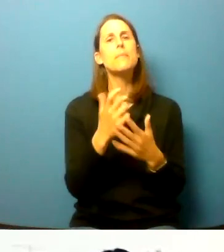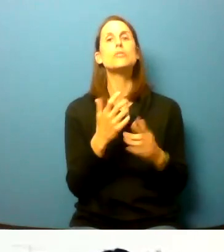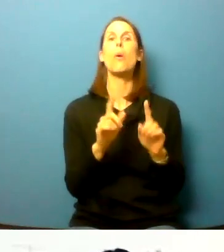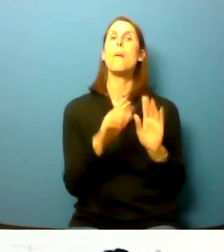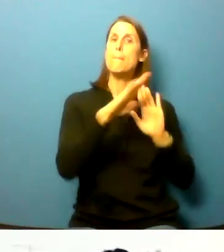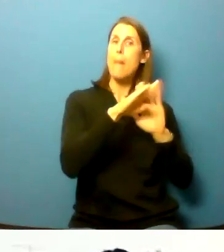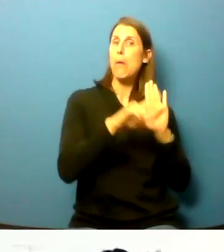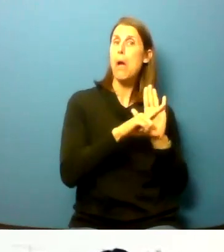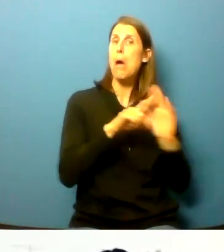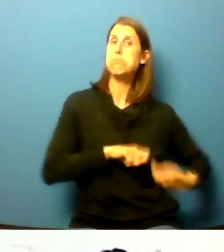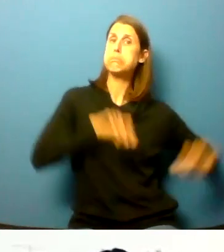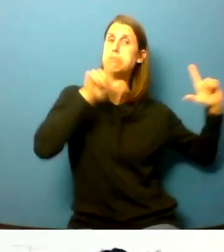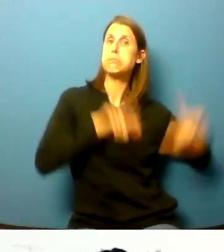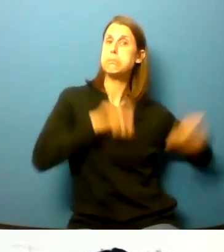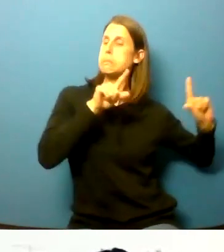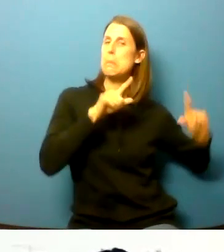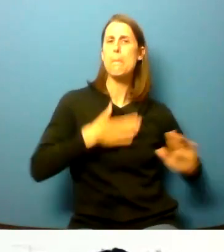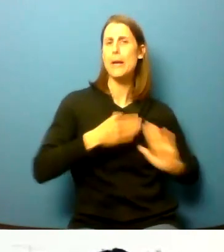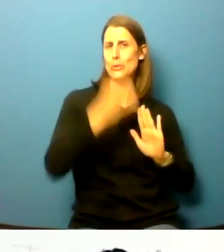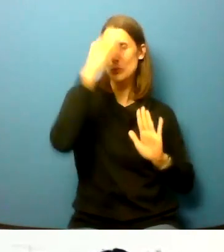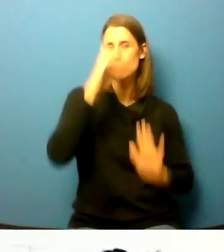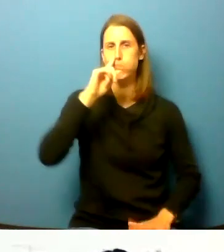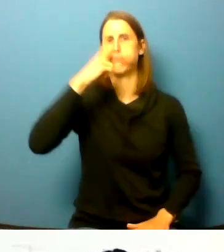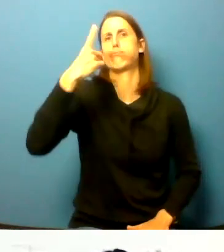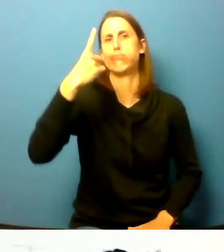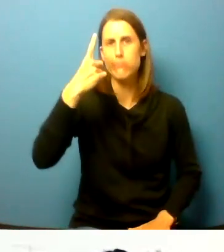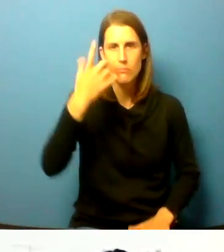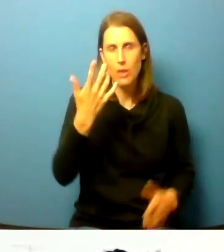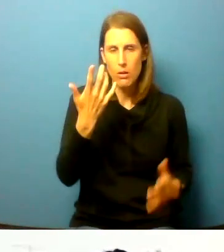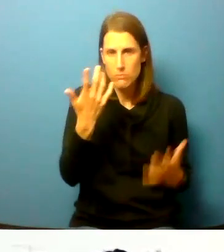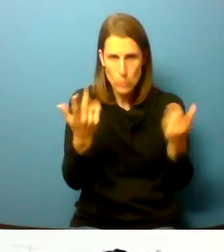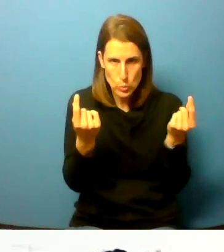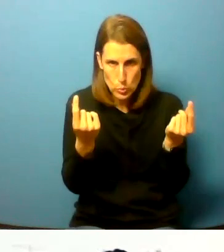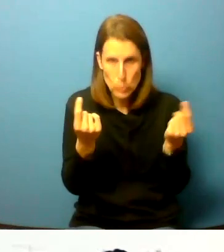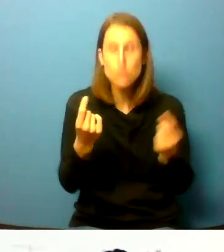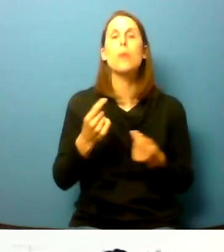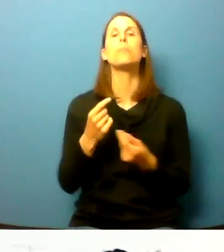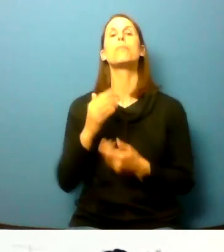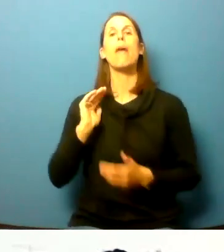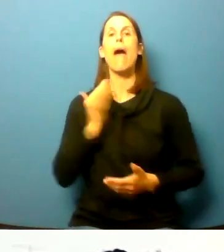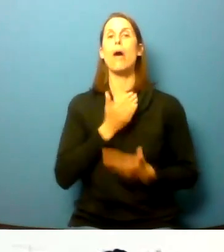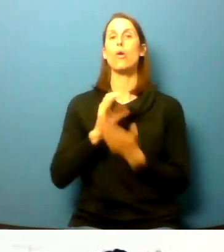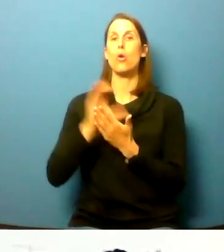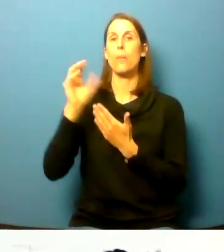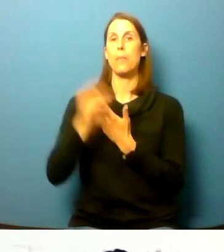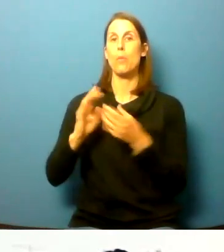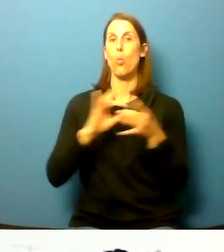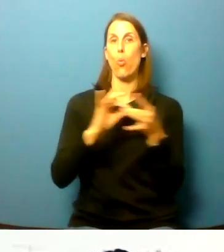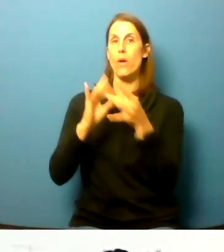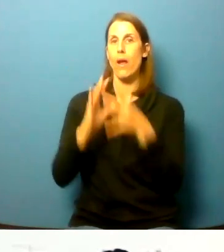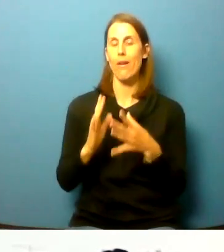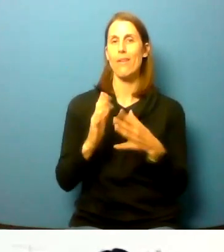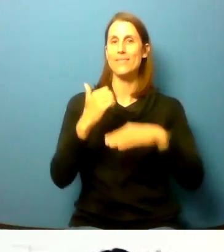So one of the things that the curriculum coordinator sent along was to do a magnifying glass. So it's